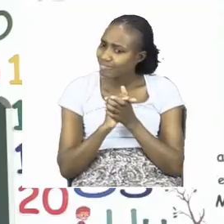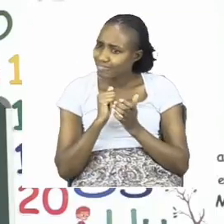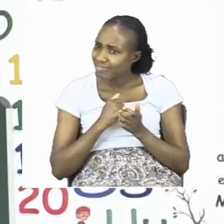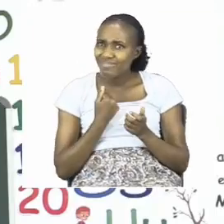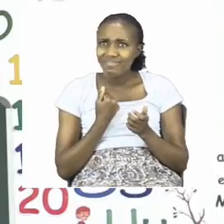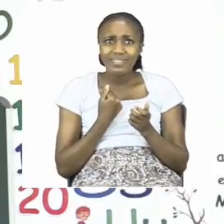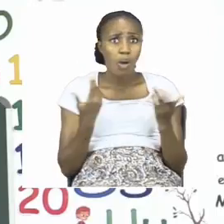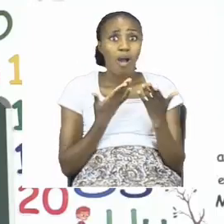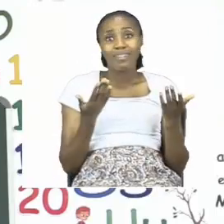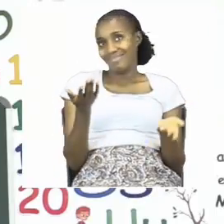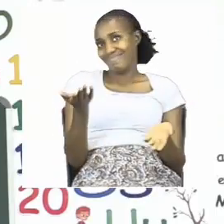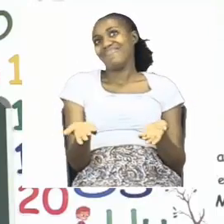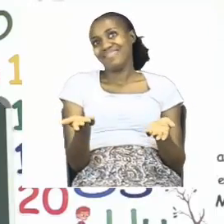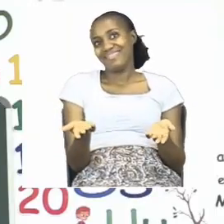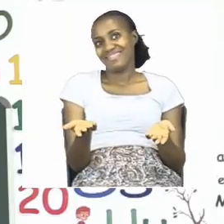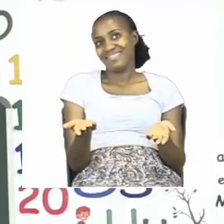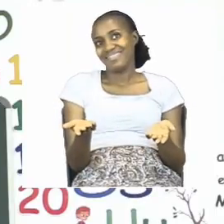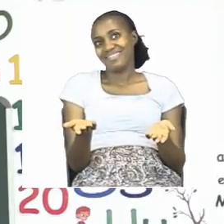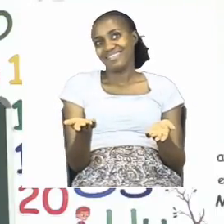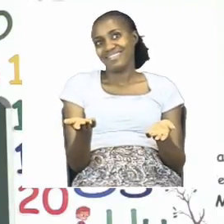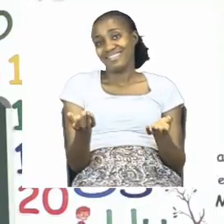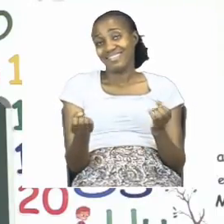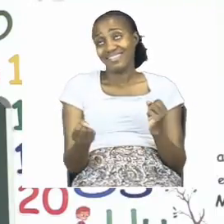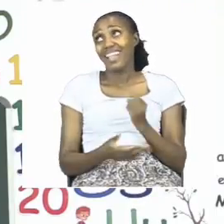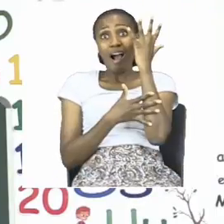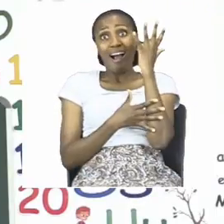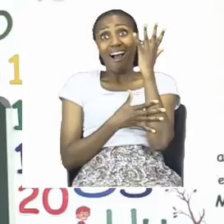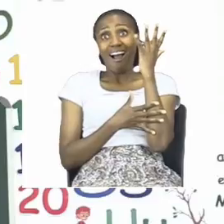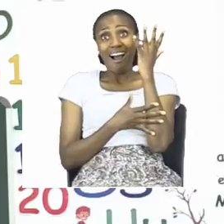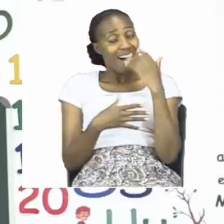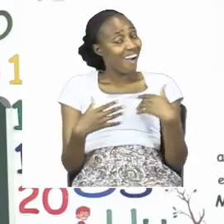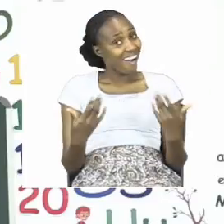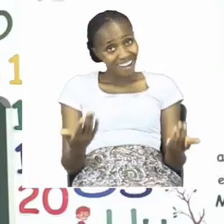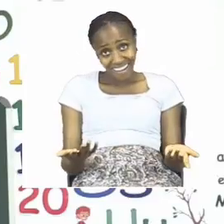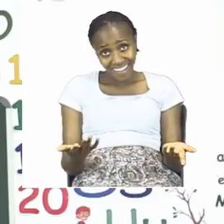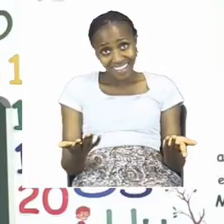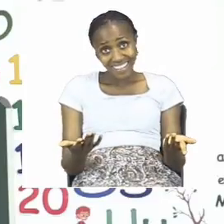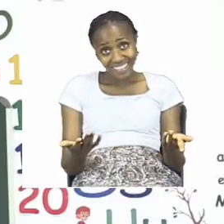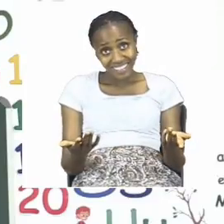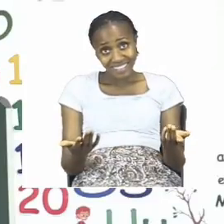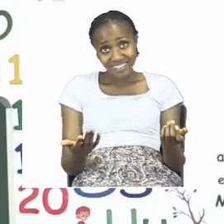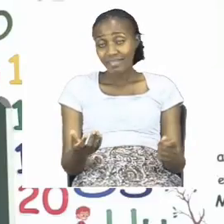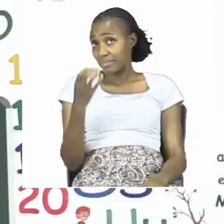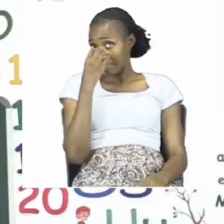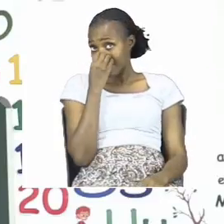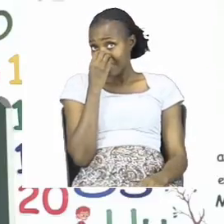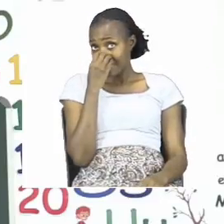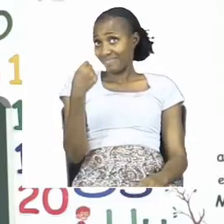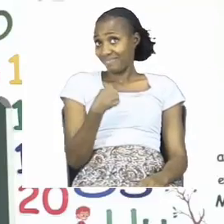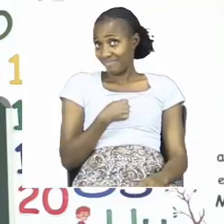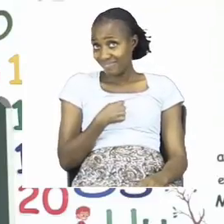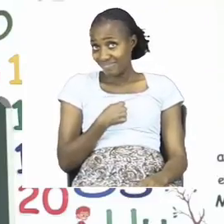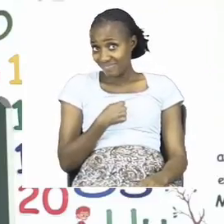seems, oh, you surprised me, Sashi. So, from Sashi and